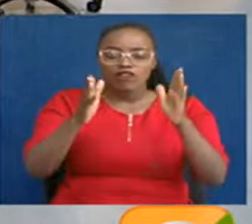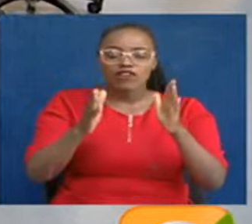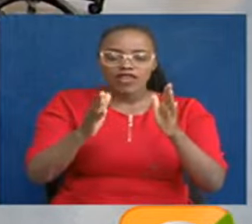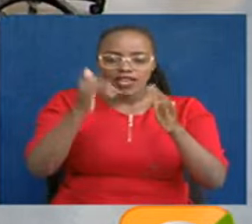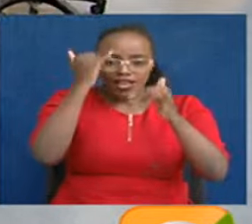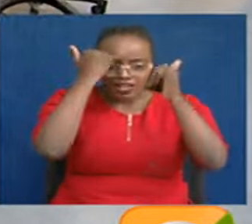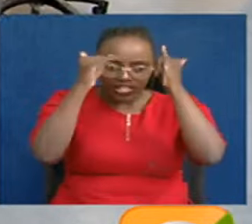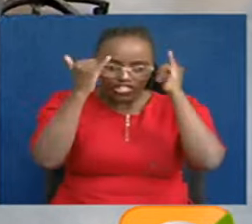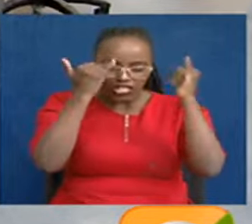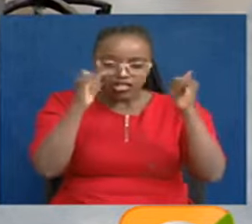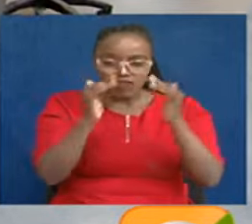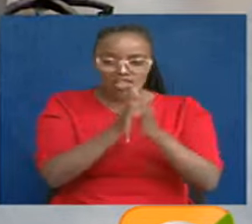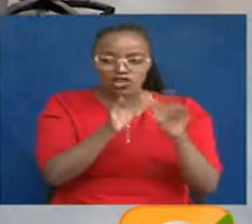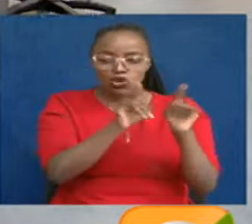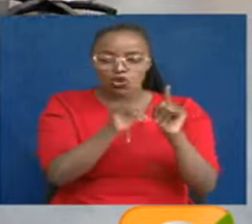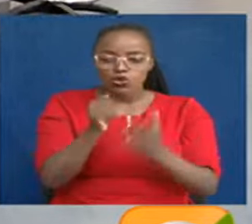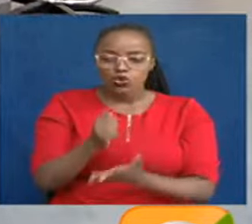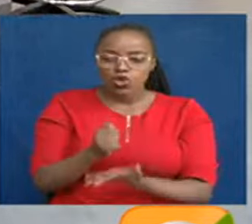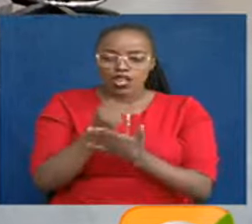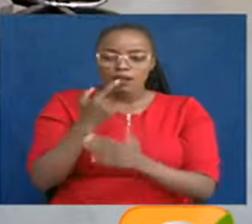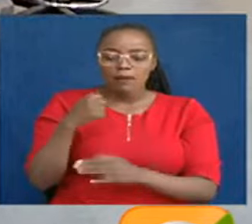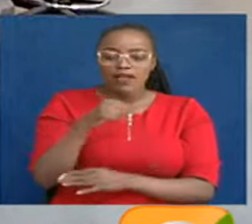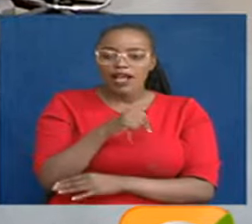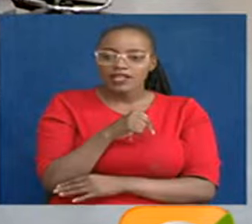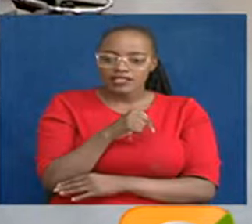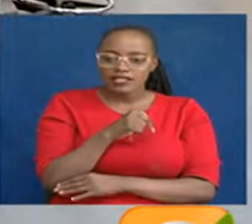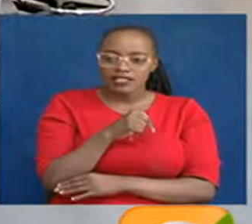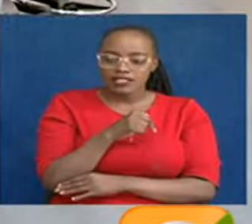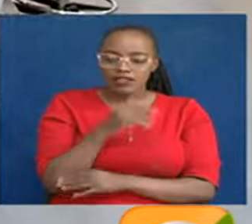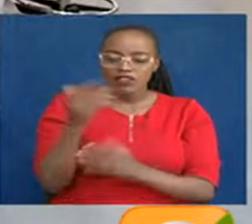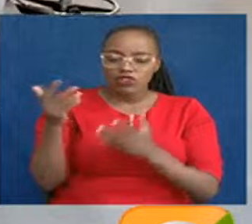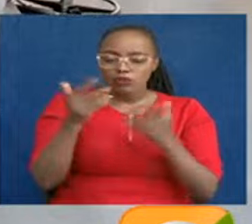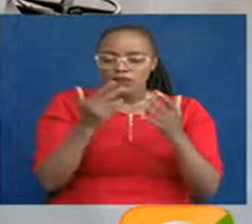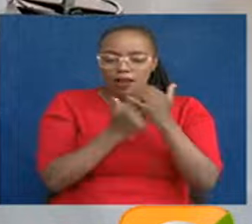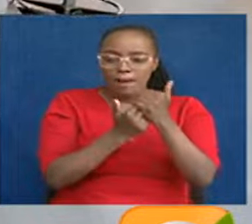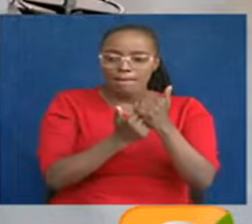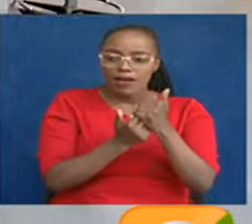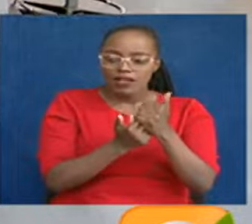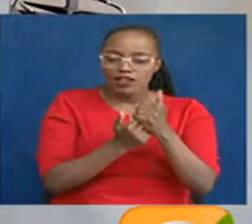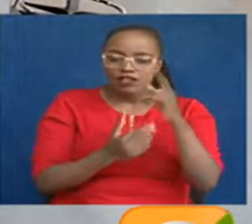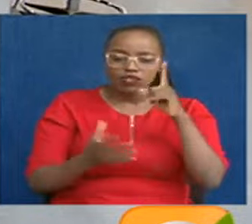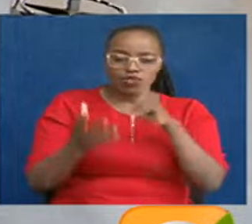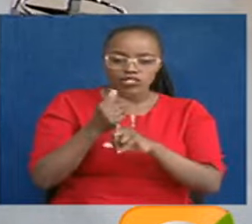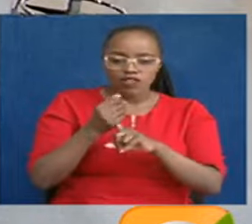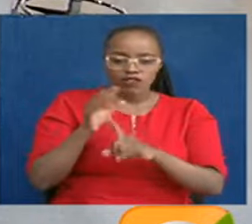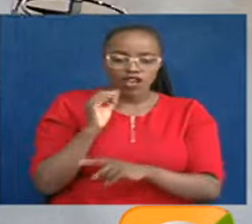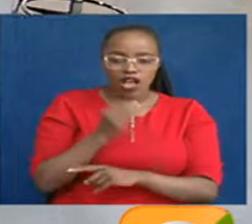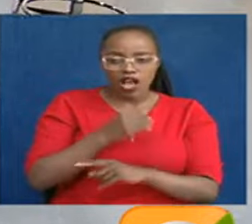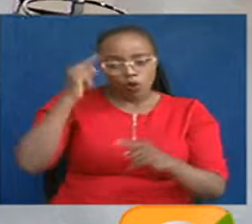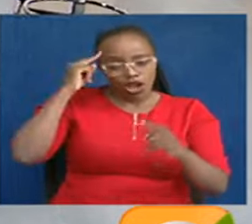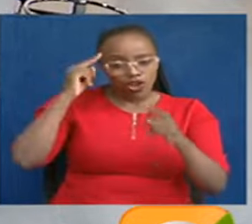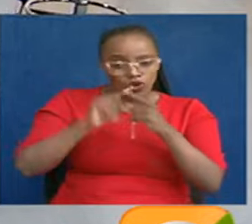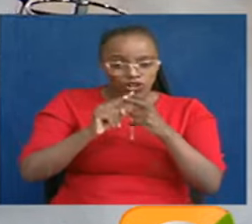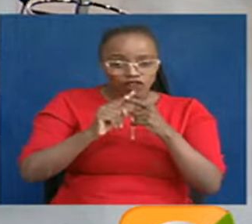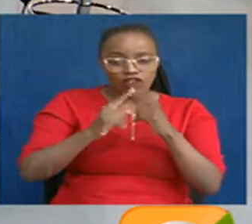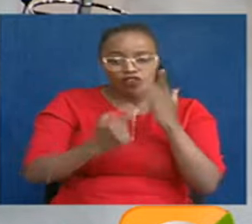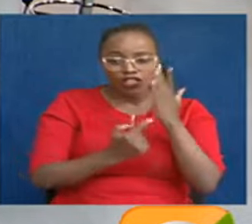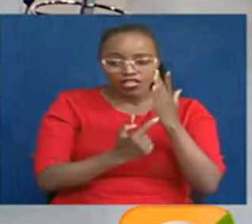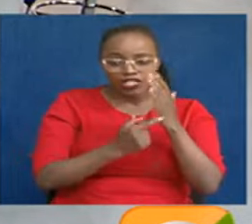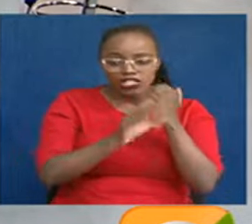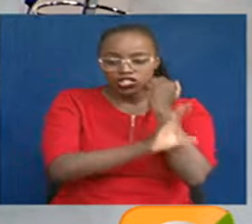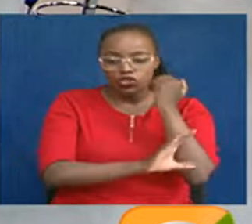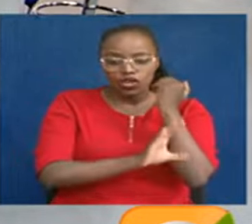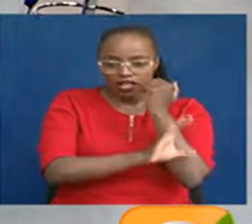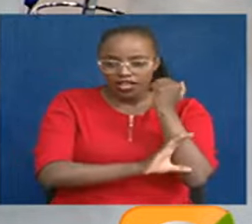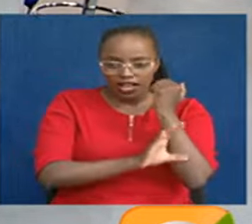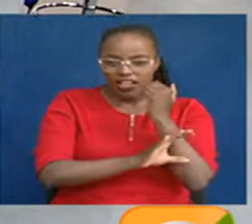initiative, and also enabling us to bring partners to achieve our goal of Digital Kenya and